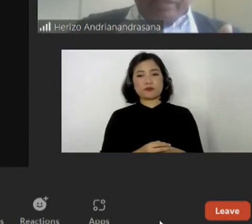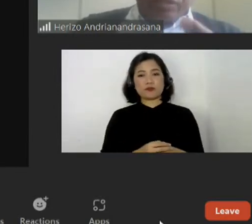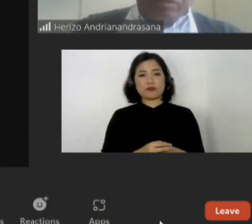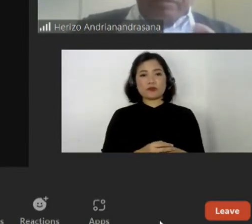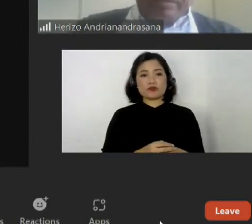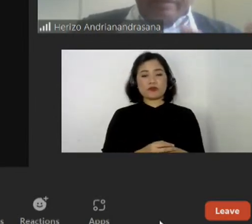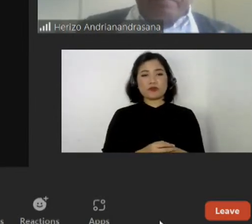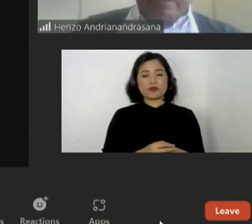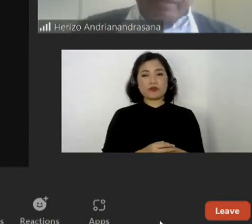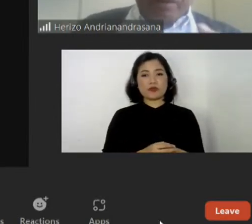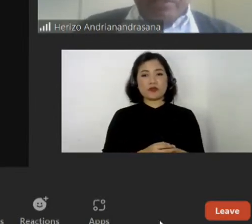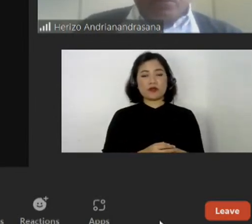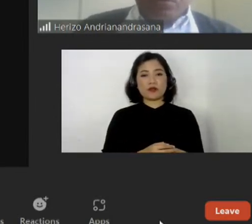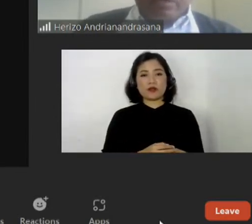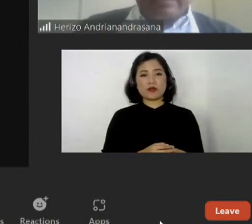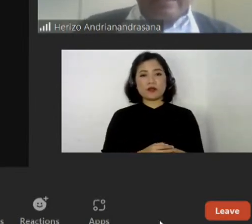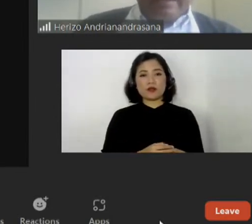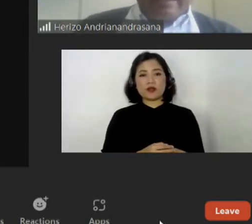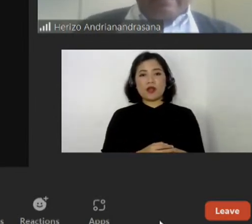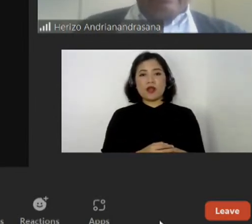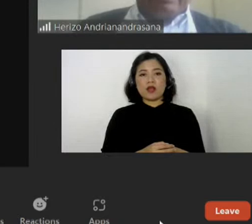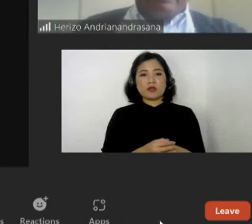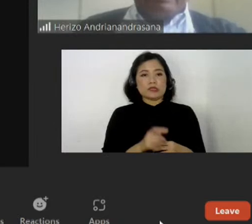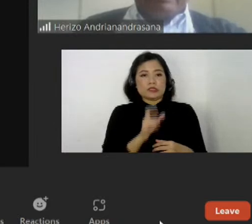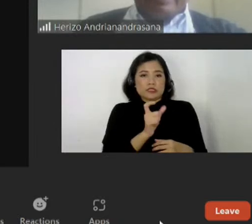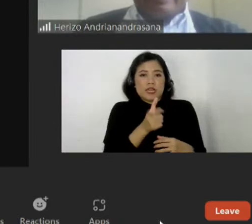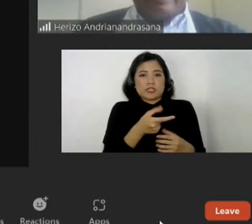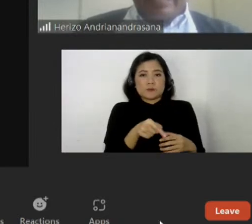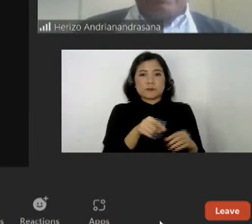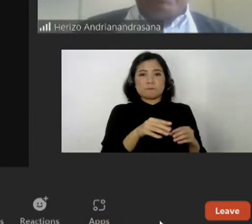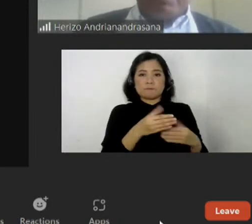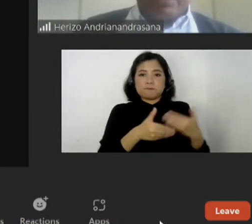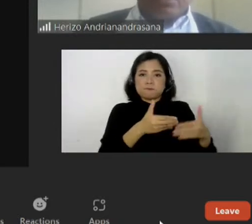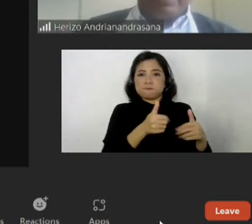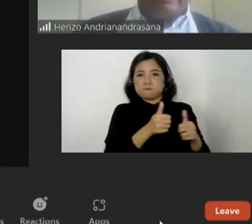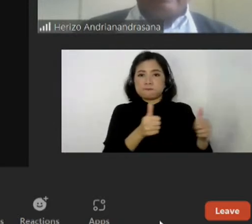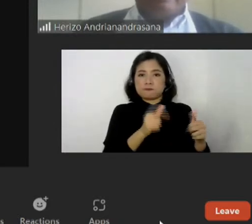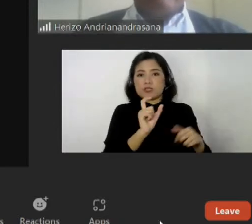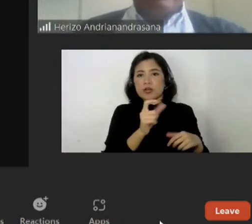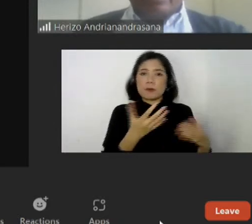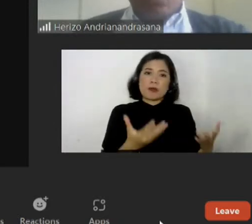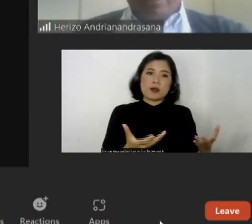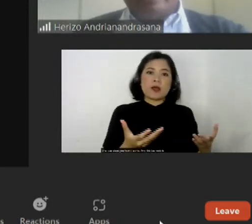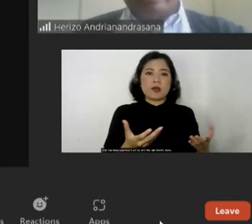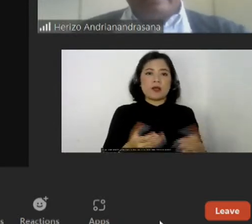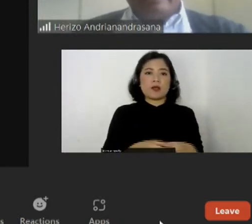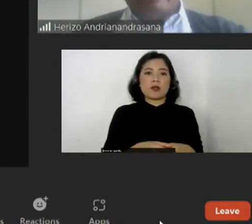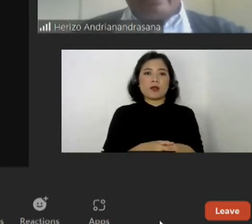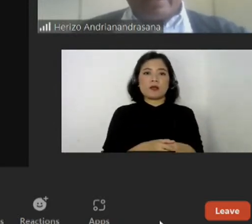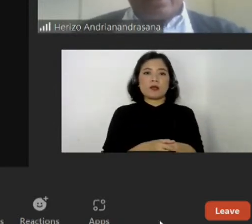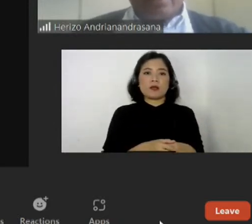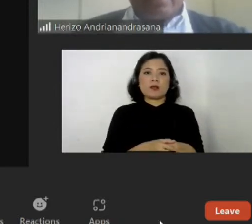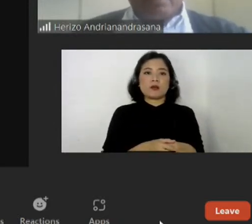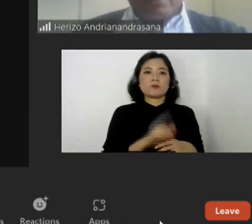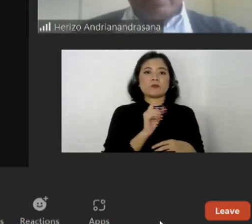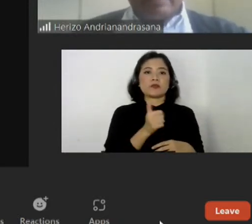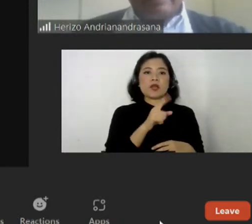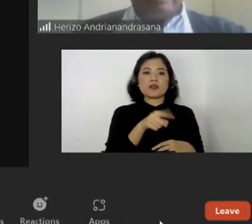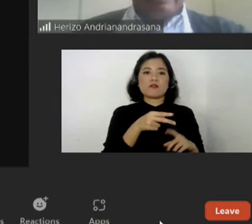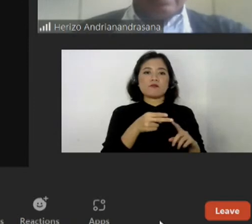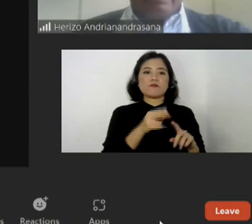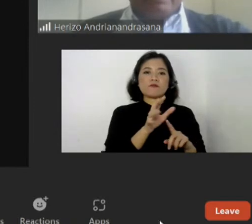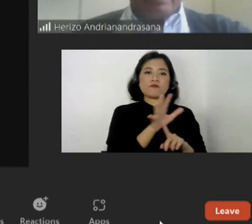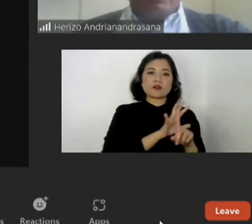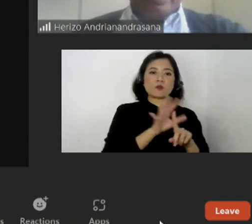that can show you rapidly how it works. And this last map is showing the air quality. Frank told you about